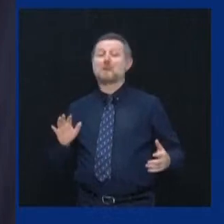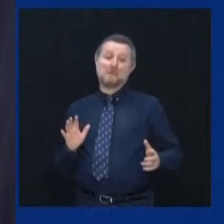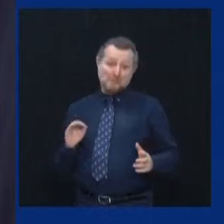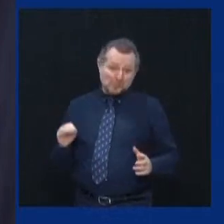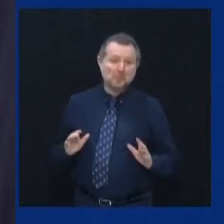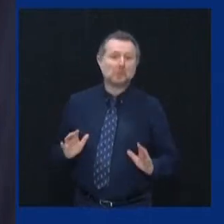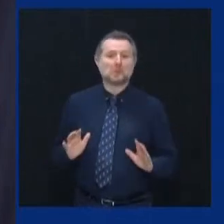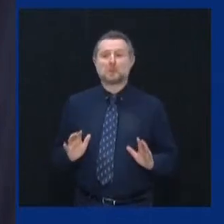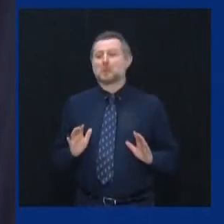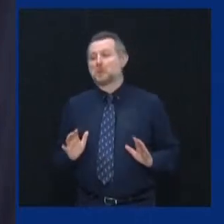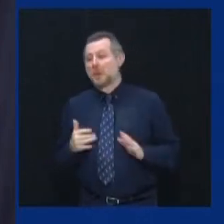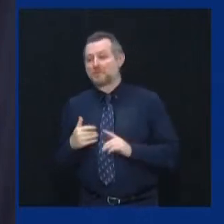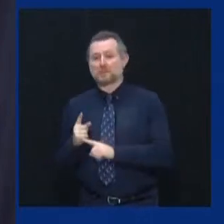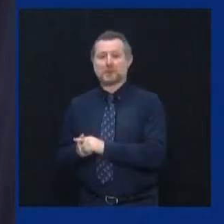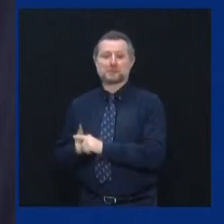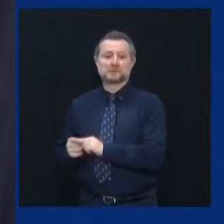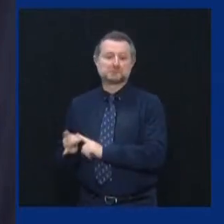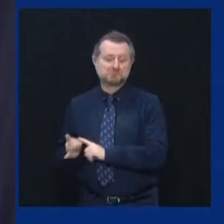game.